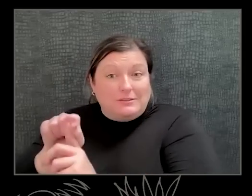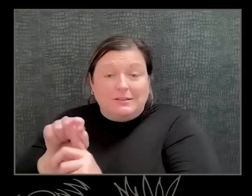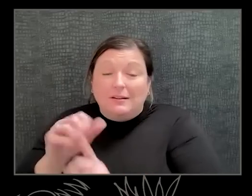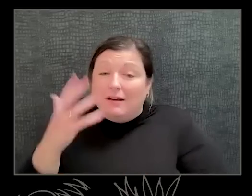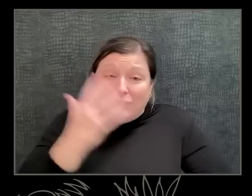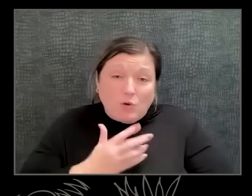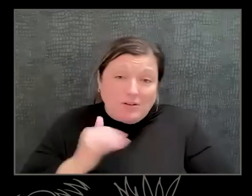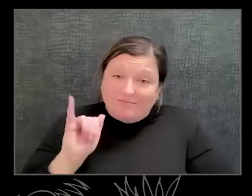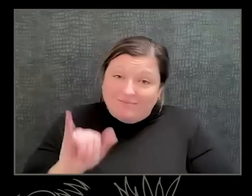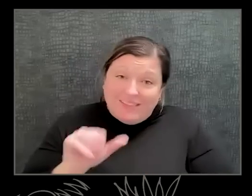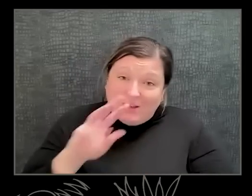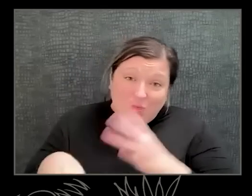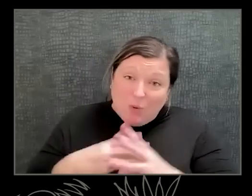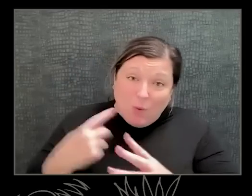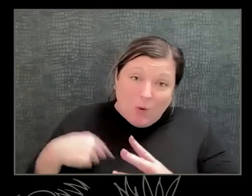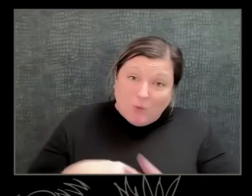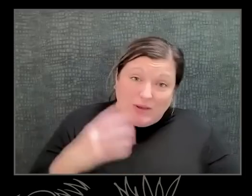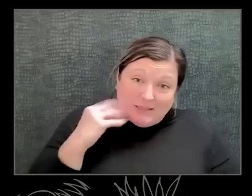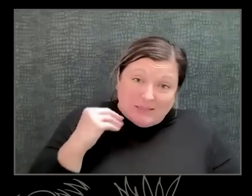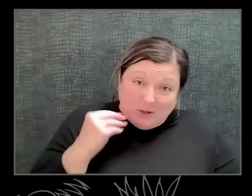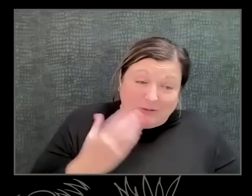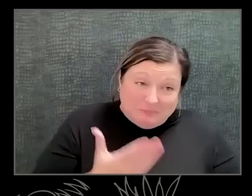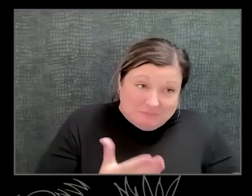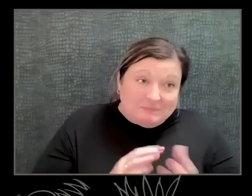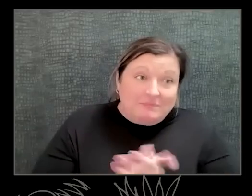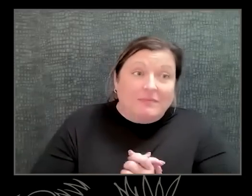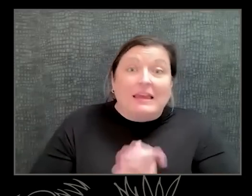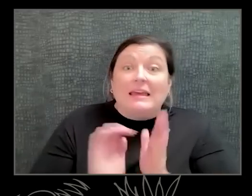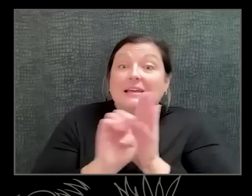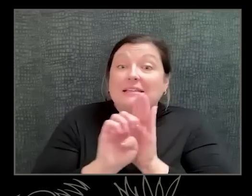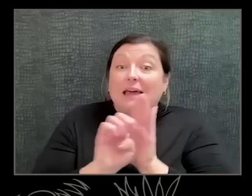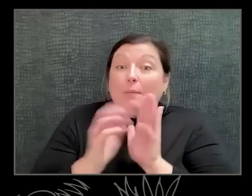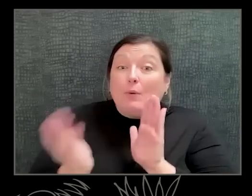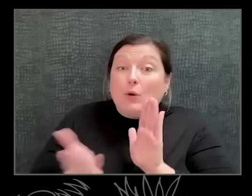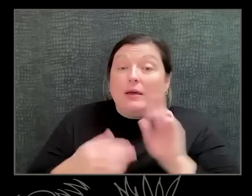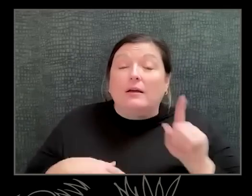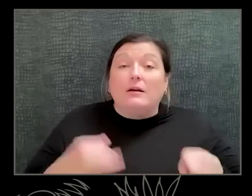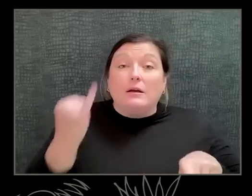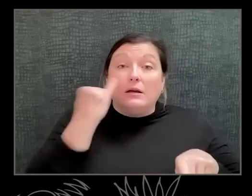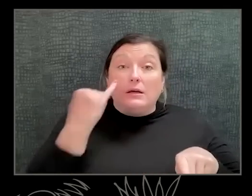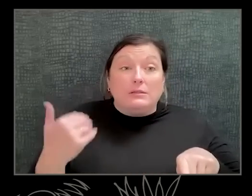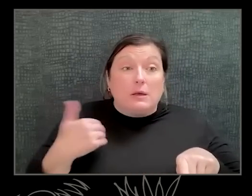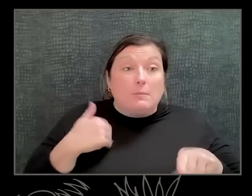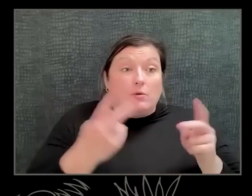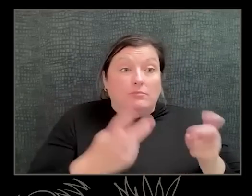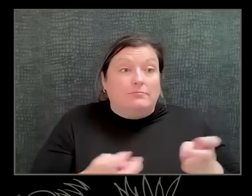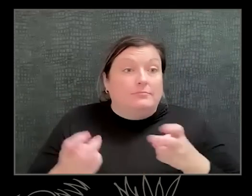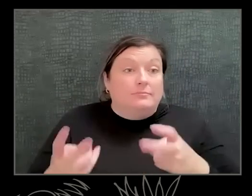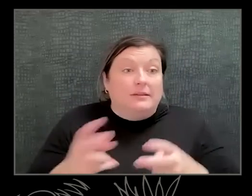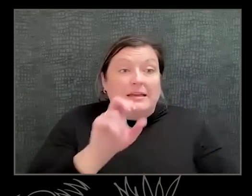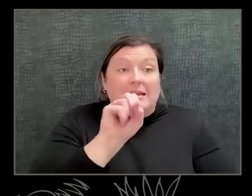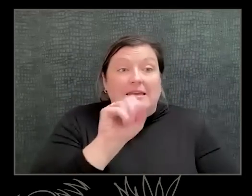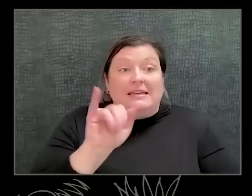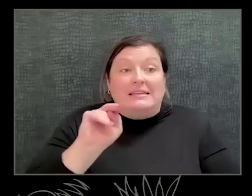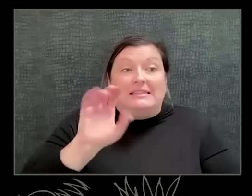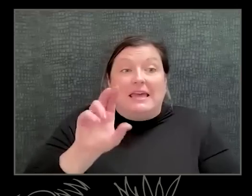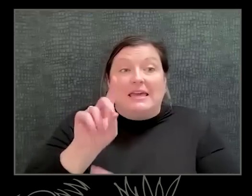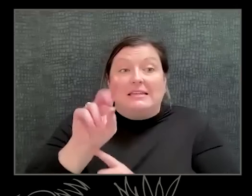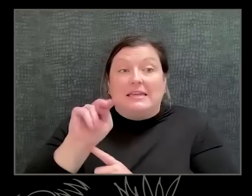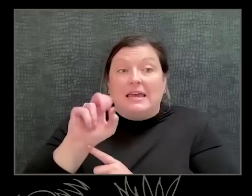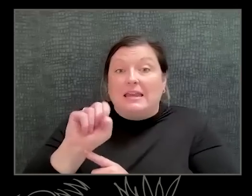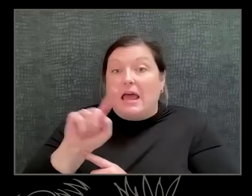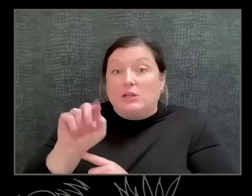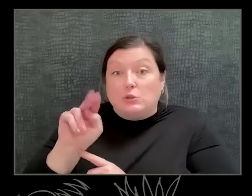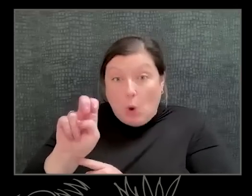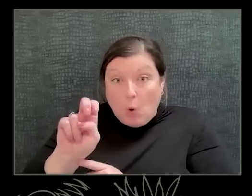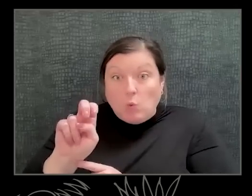in. So let's look at an example here. So let's say we have this sync DNS zone records. We take a DNS zone, and